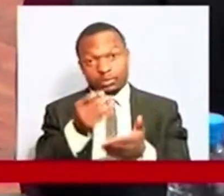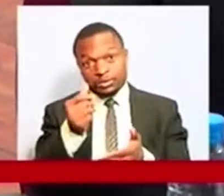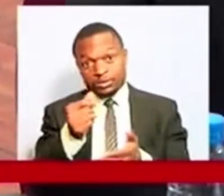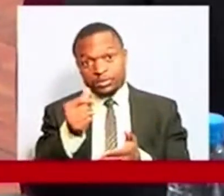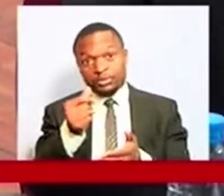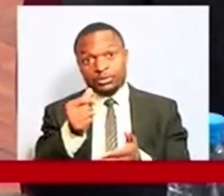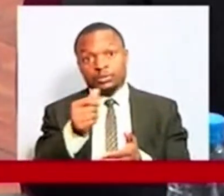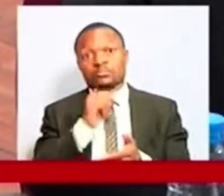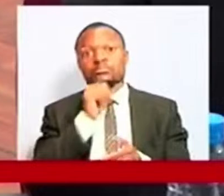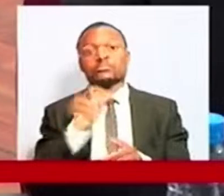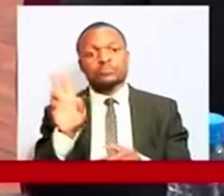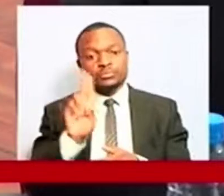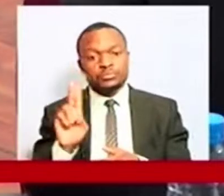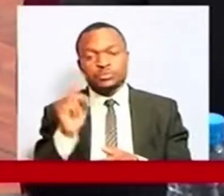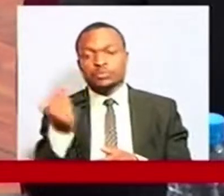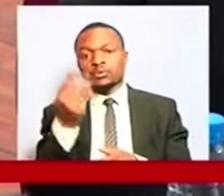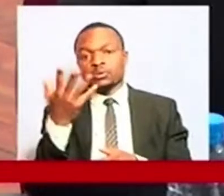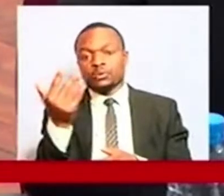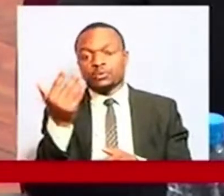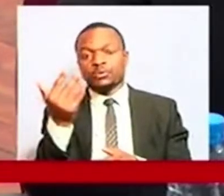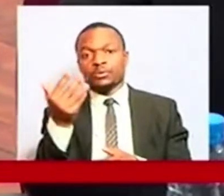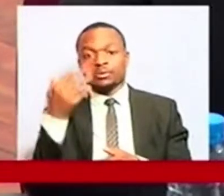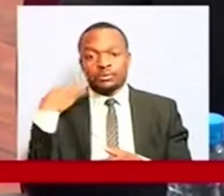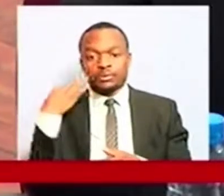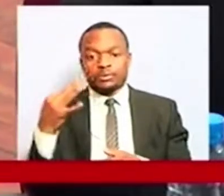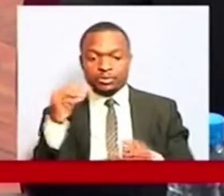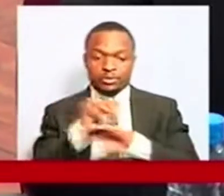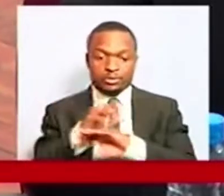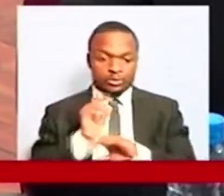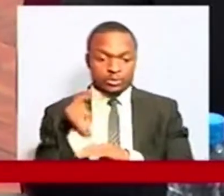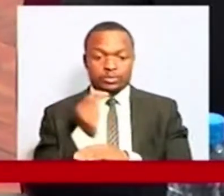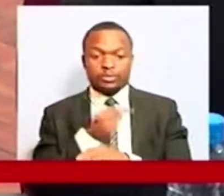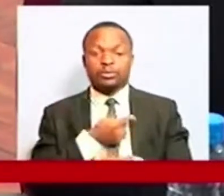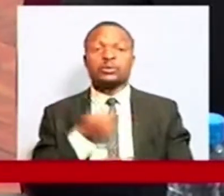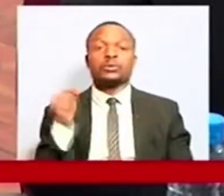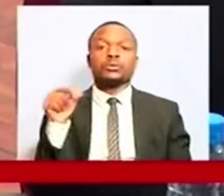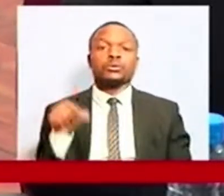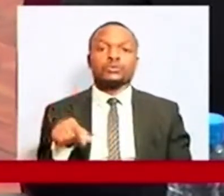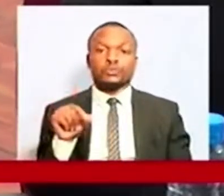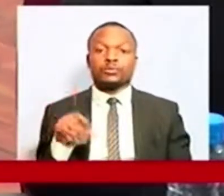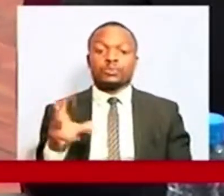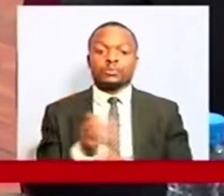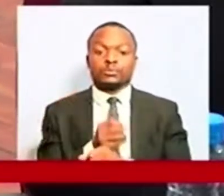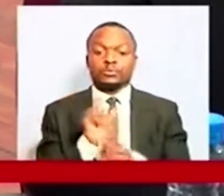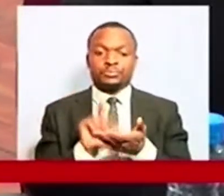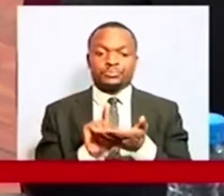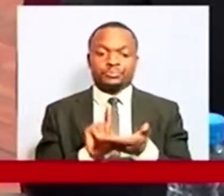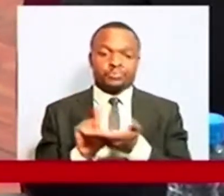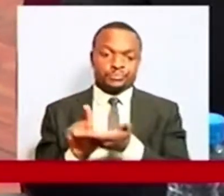remaining because only 15 applicants were sent to us as qualifying to get the loans.